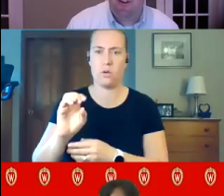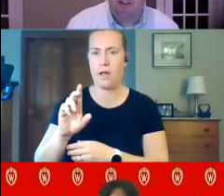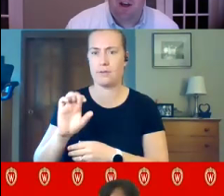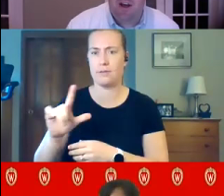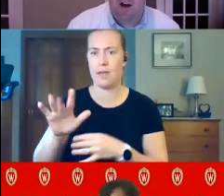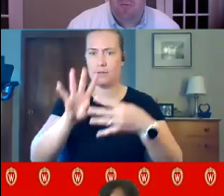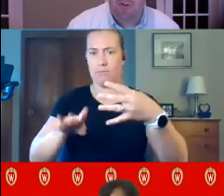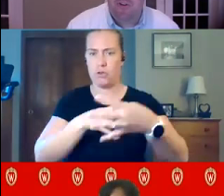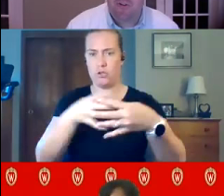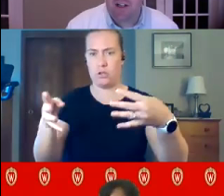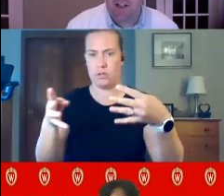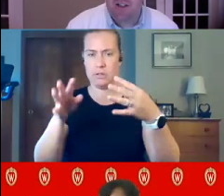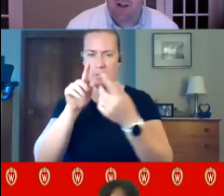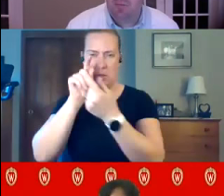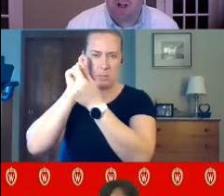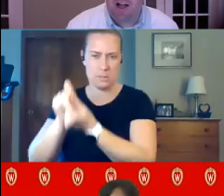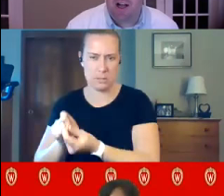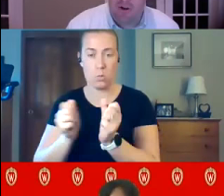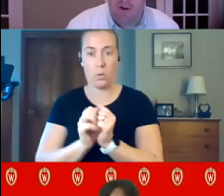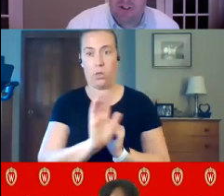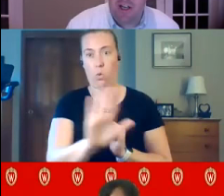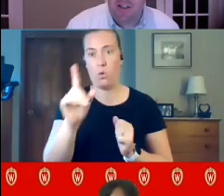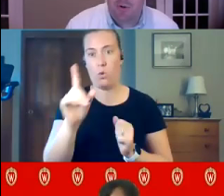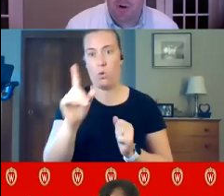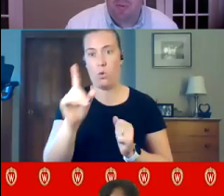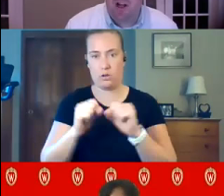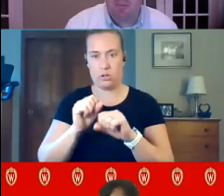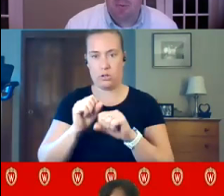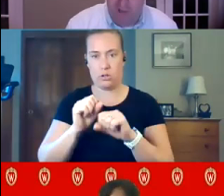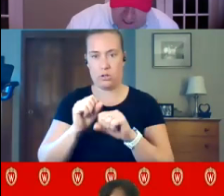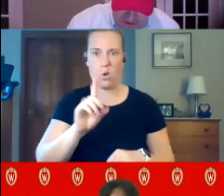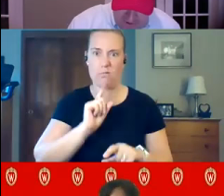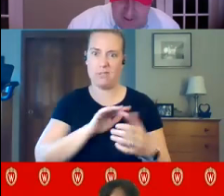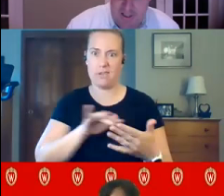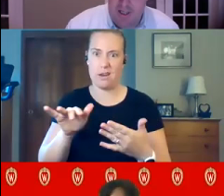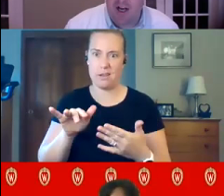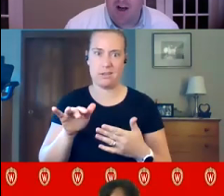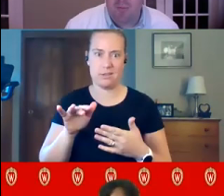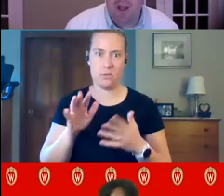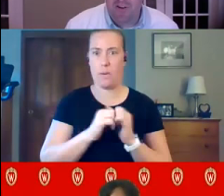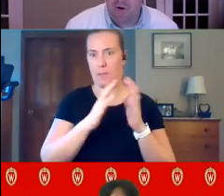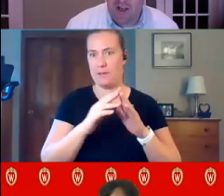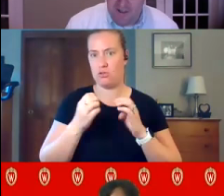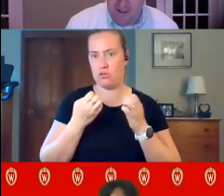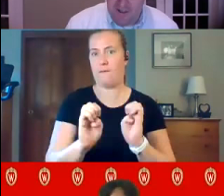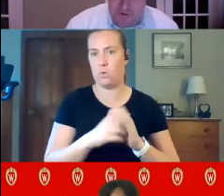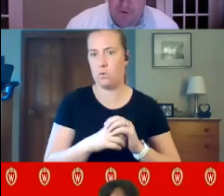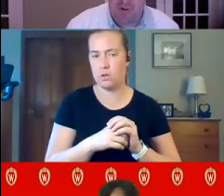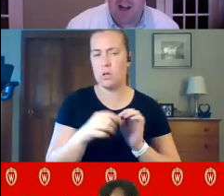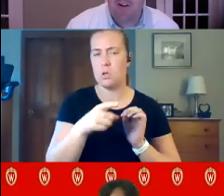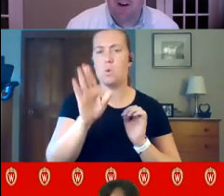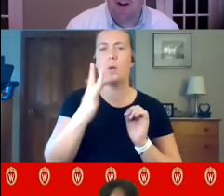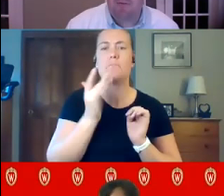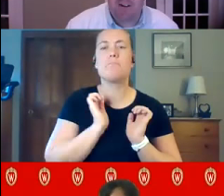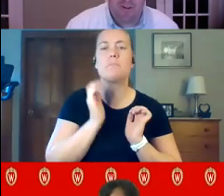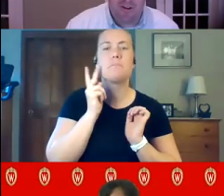these things with the strategies that you're applying within your studies or applied implementation efforts. And so you'll get a taste of sort of